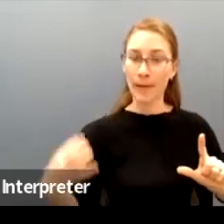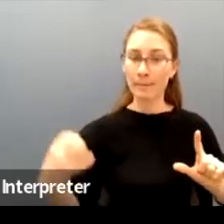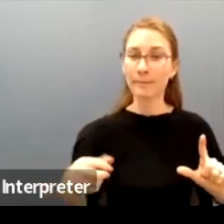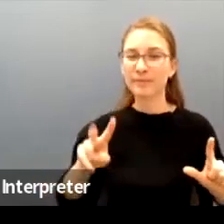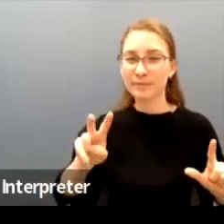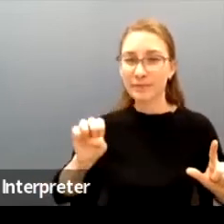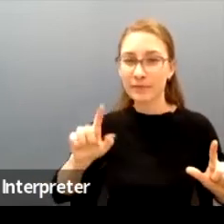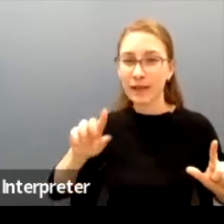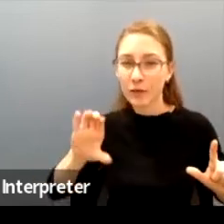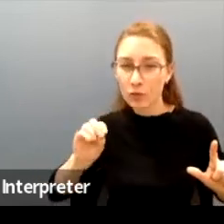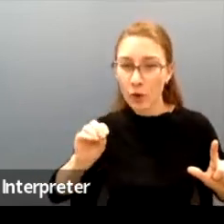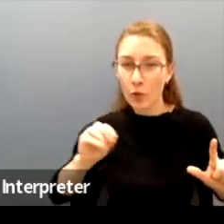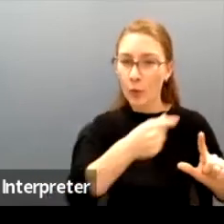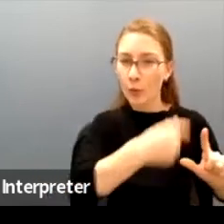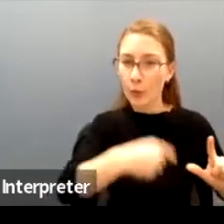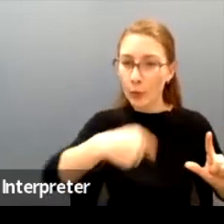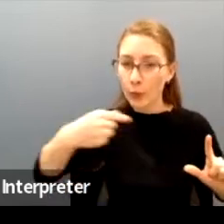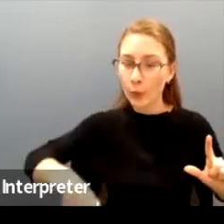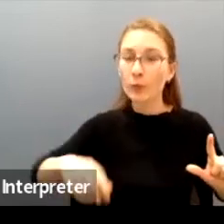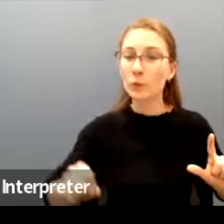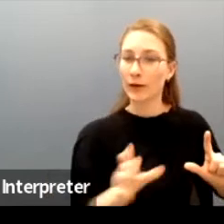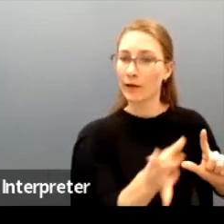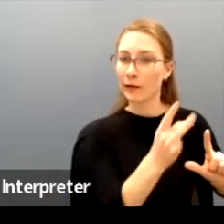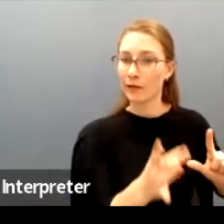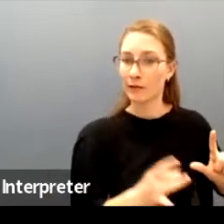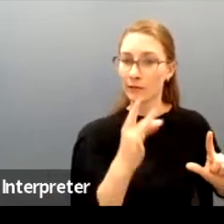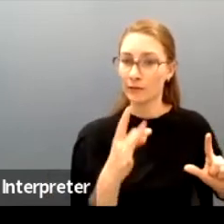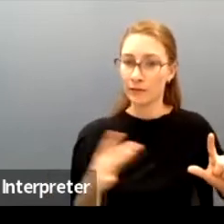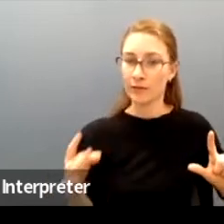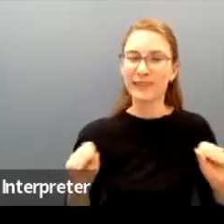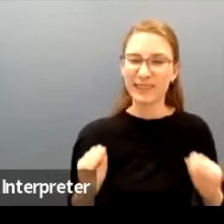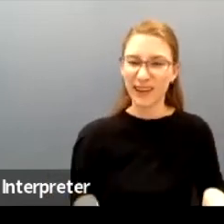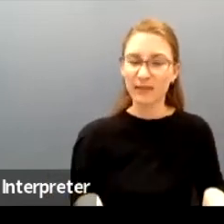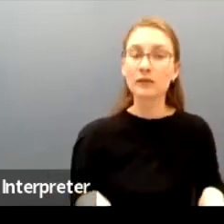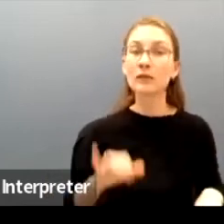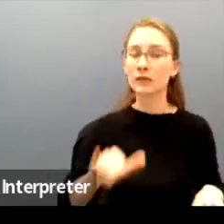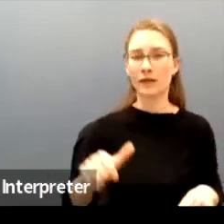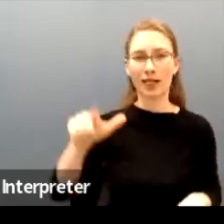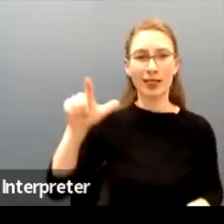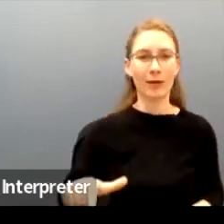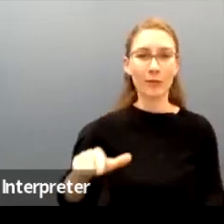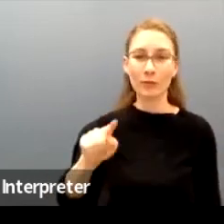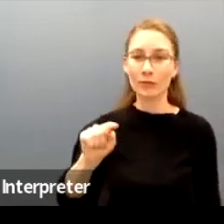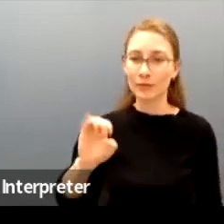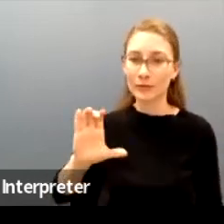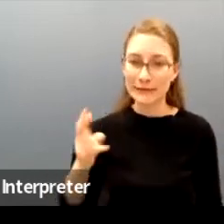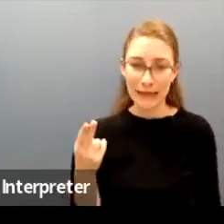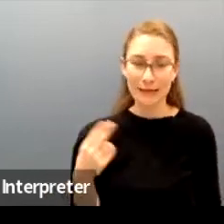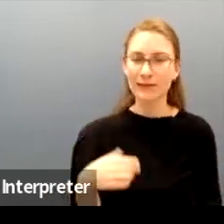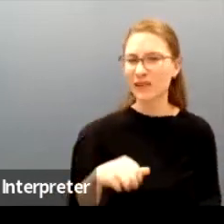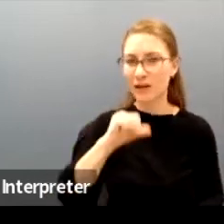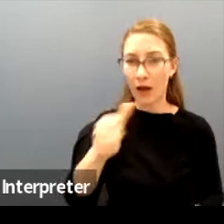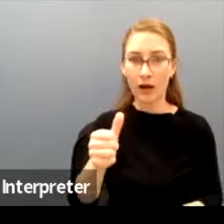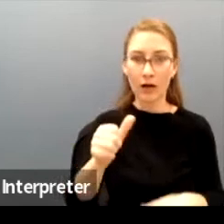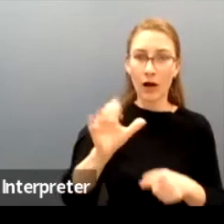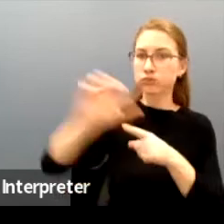attached to a binder, essentially. And this is a very low-tech way of communicating. Again, it's